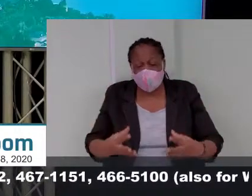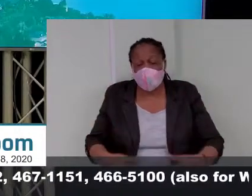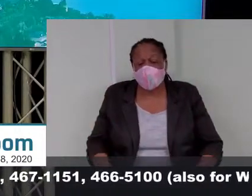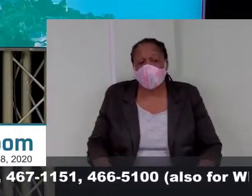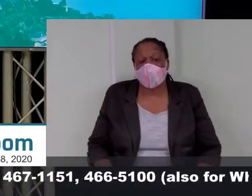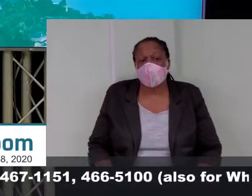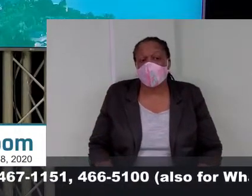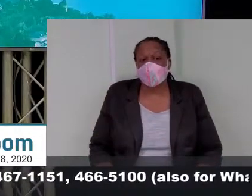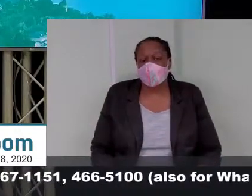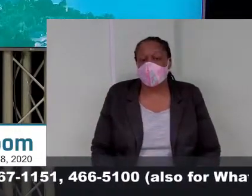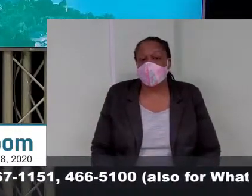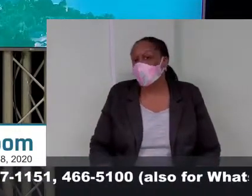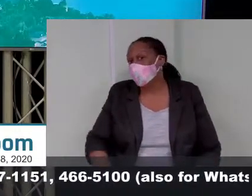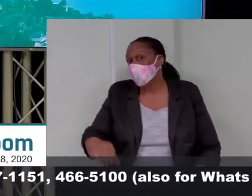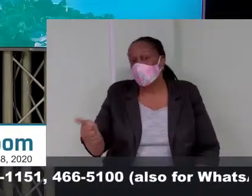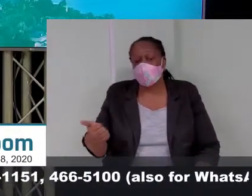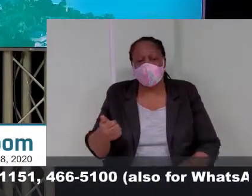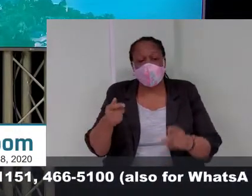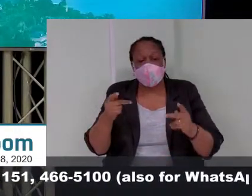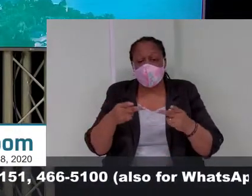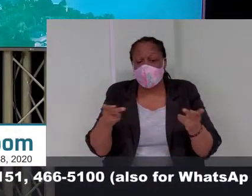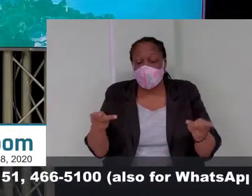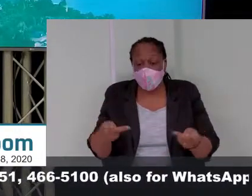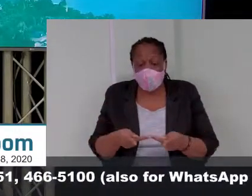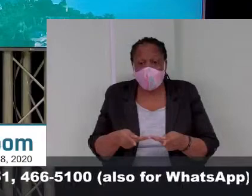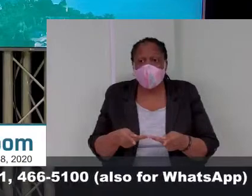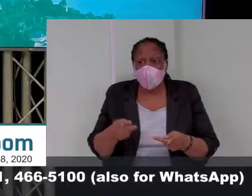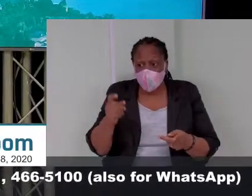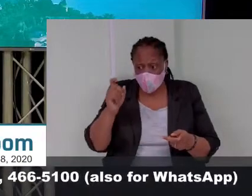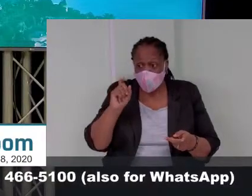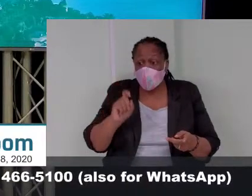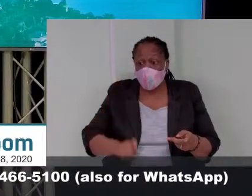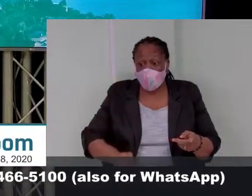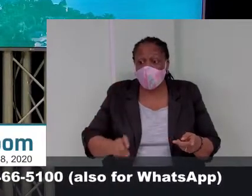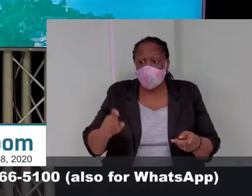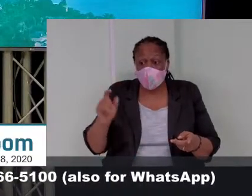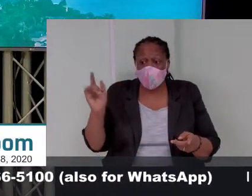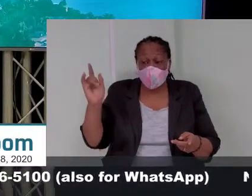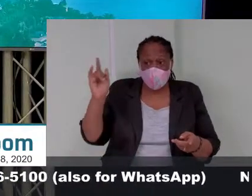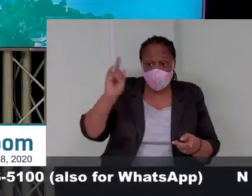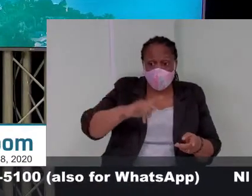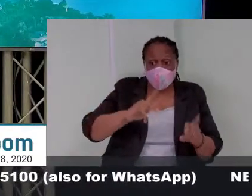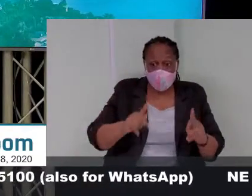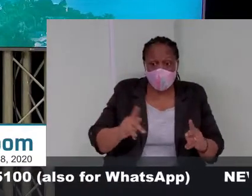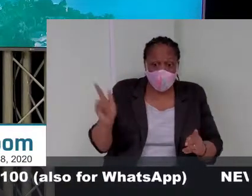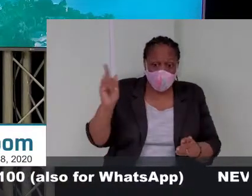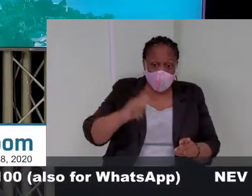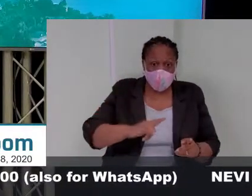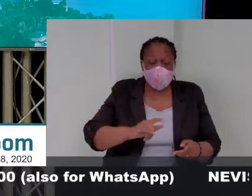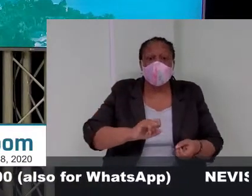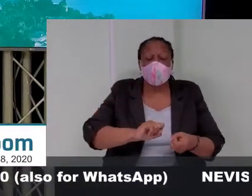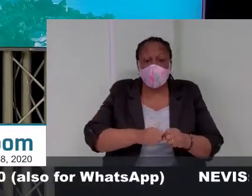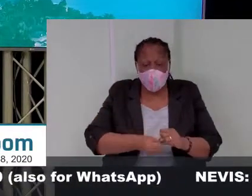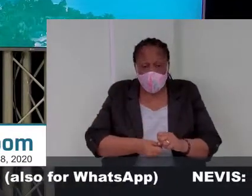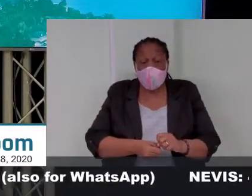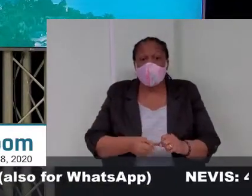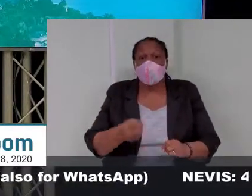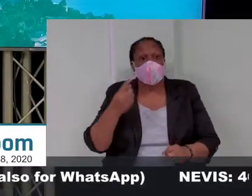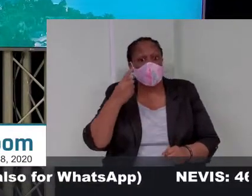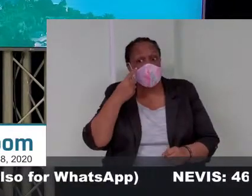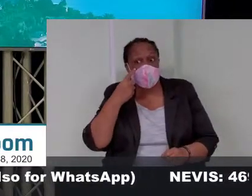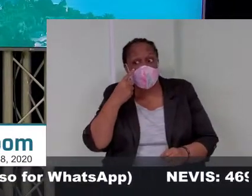virus, we still have to be on our guard because, of course, the world itself is very, very